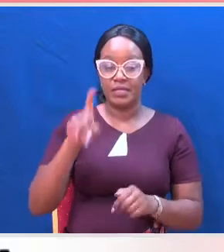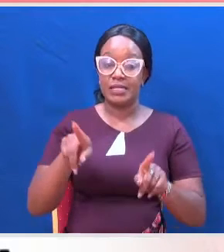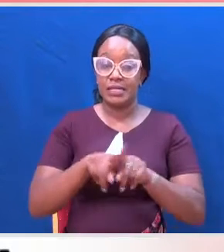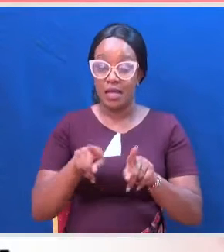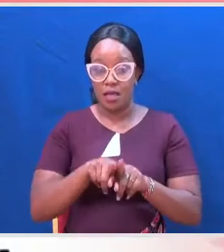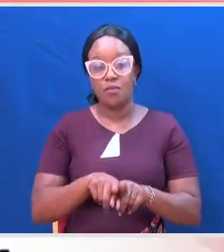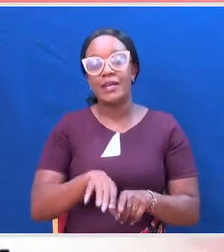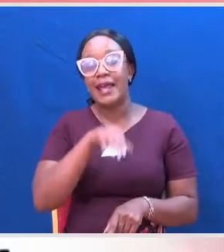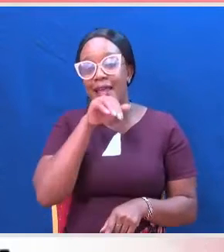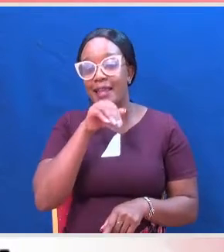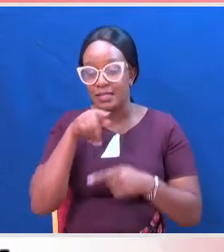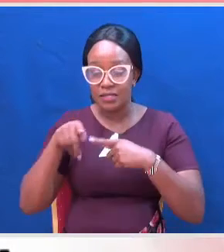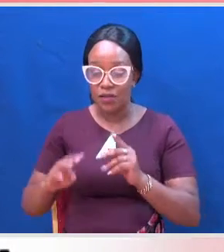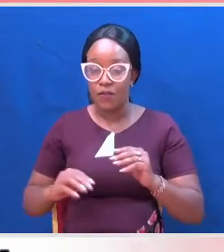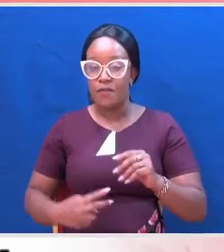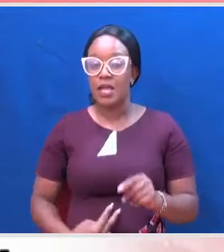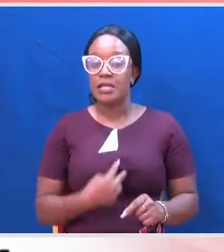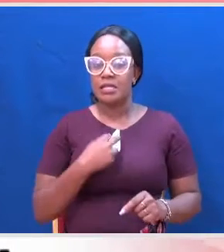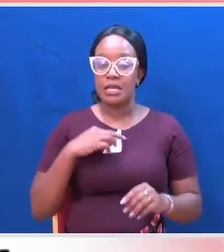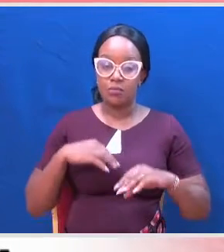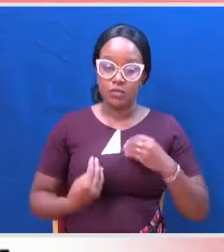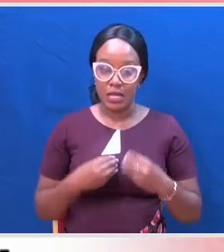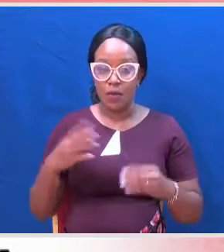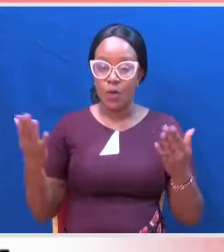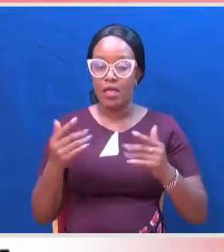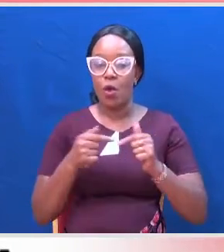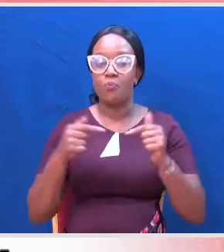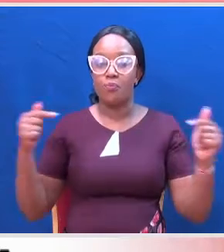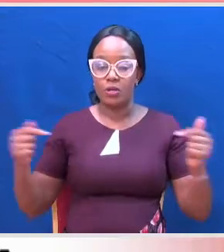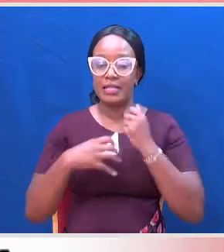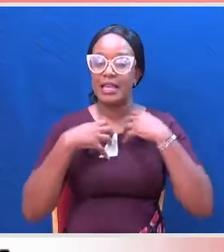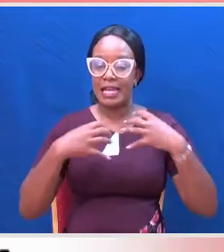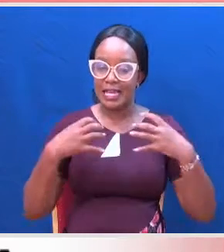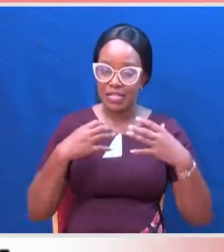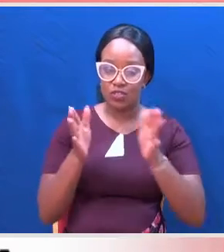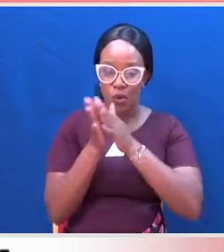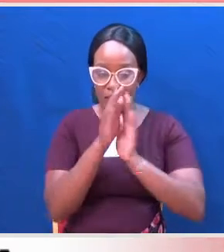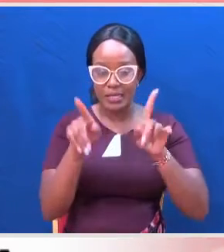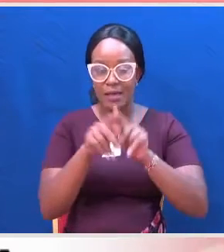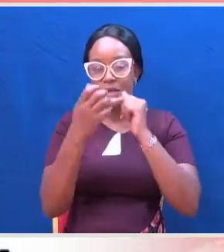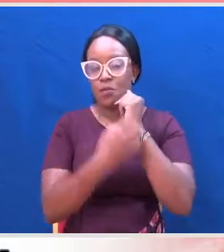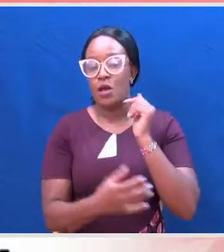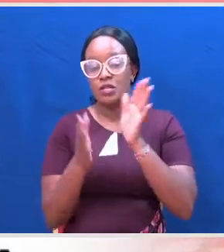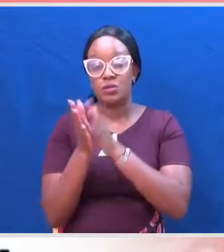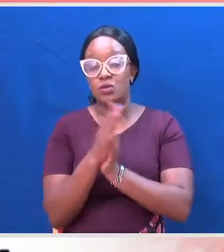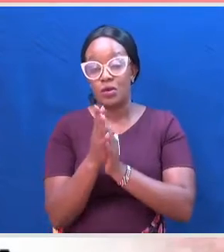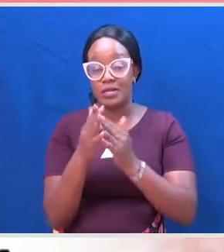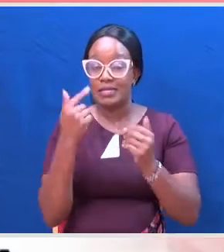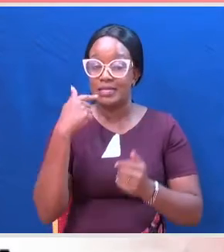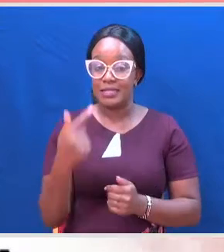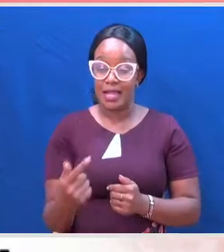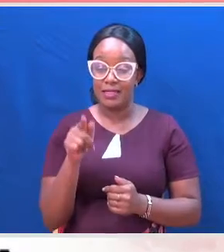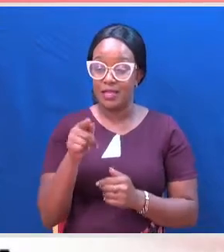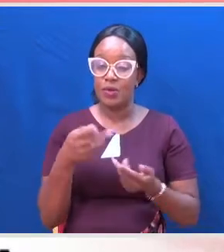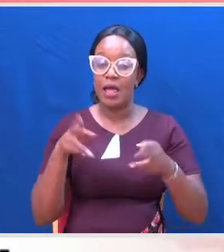Busia County, also dismissed Ruto's hustler versus dynasty narrative, further hinting that the race to the House on the Hill would be between the DP